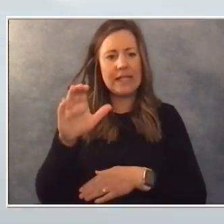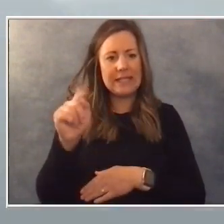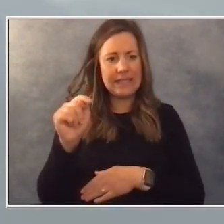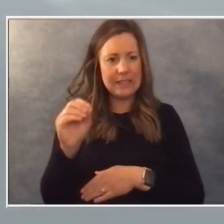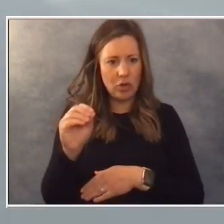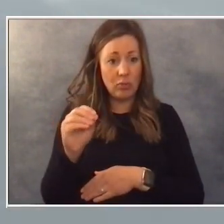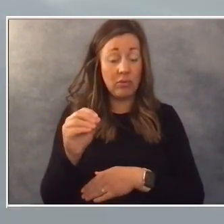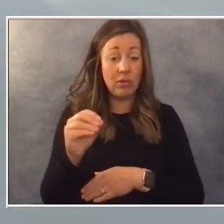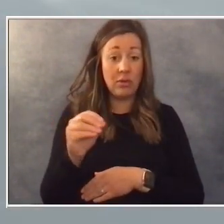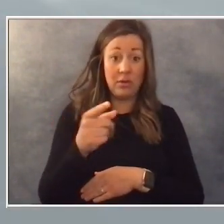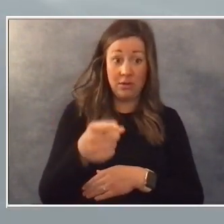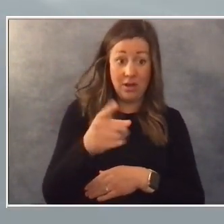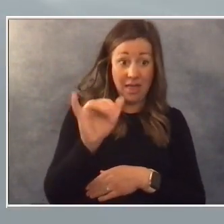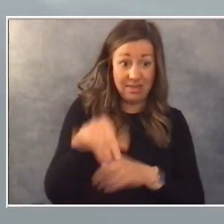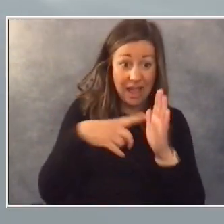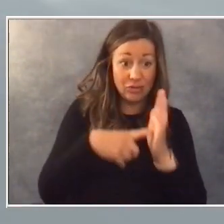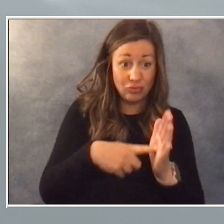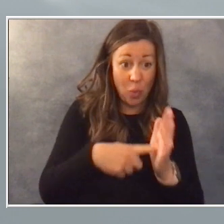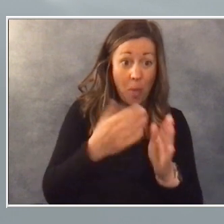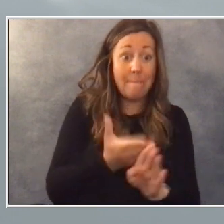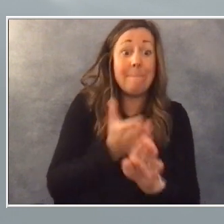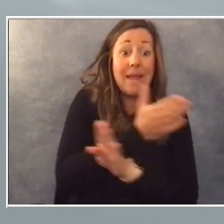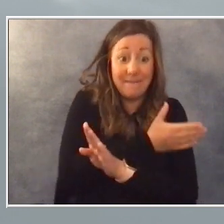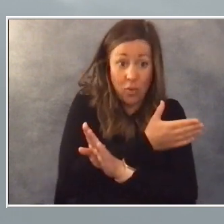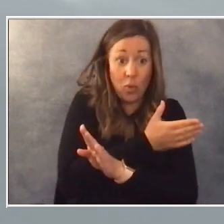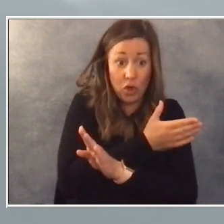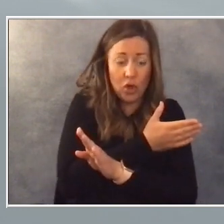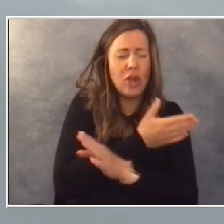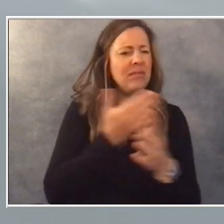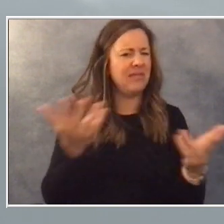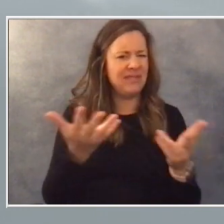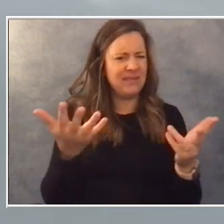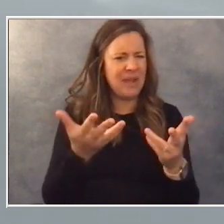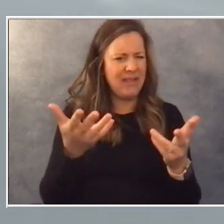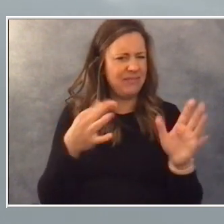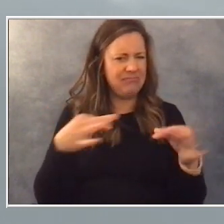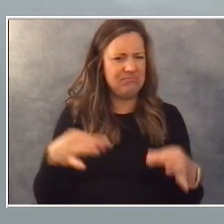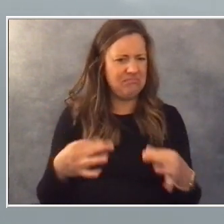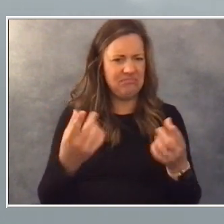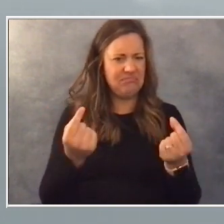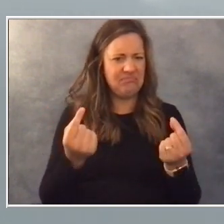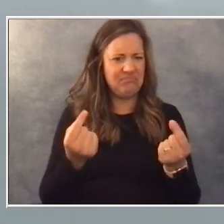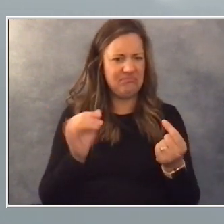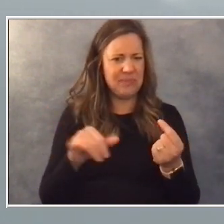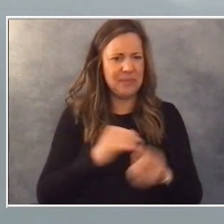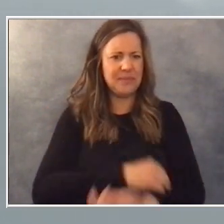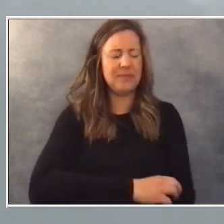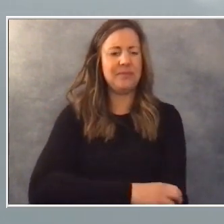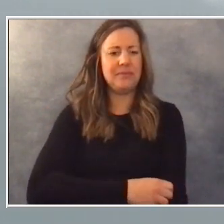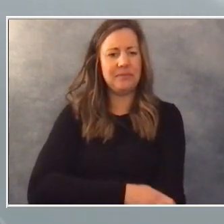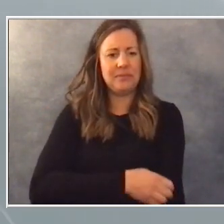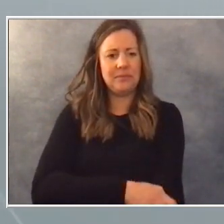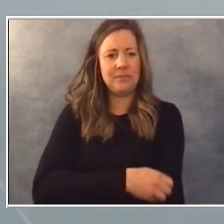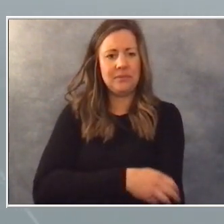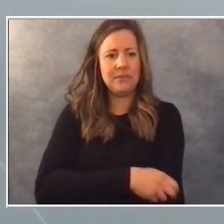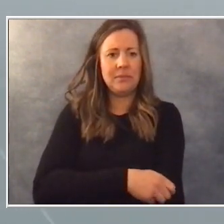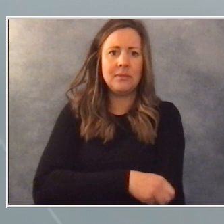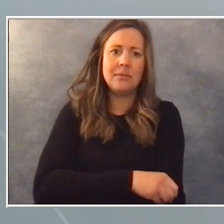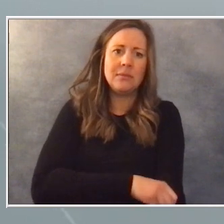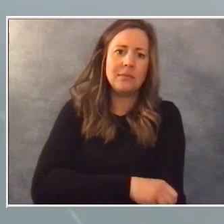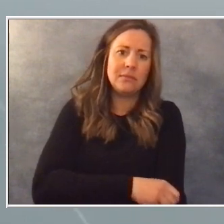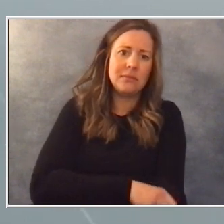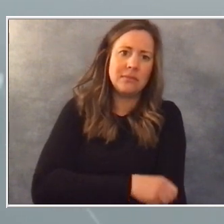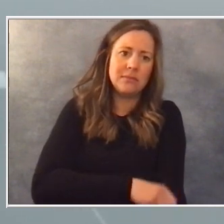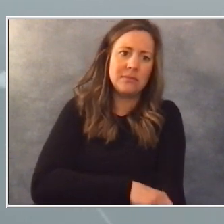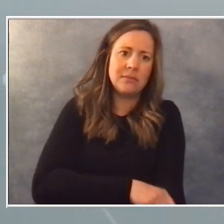the procedure. Dr. Spaedy, what are we seeing here? Kind of help us understand what this is. So perfect. Yeah, it's a little bit hard to